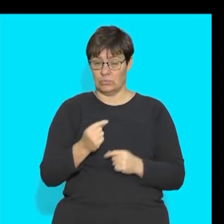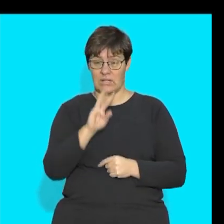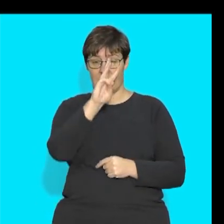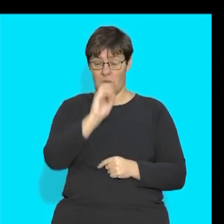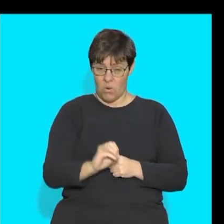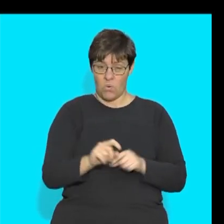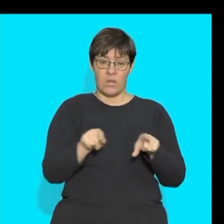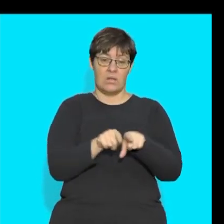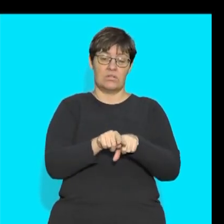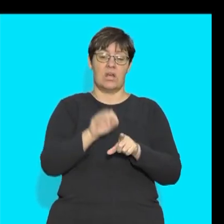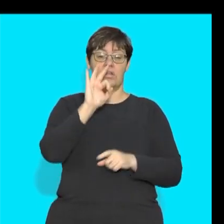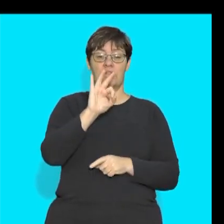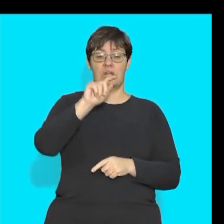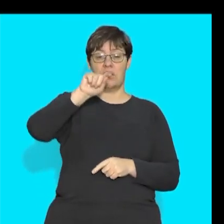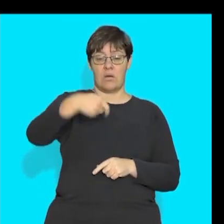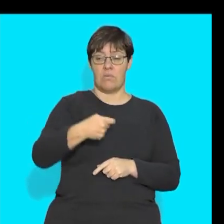function is